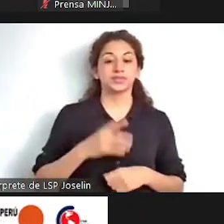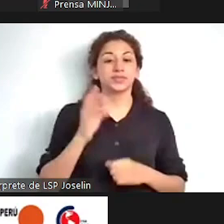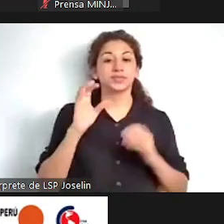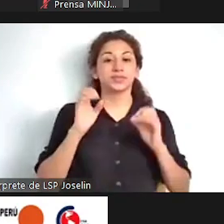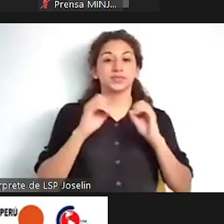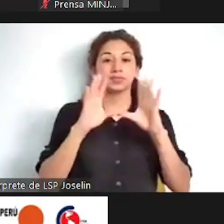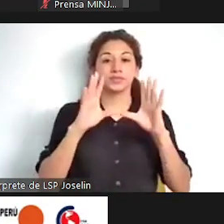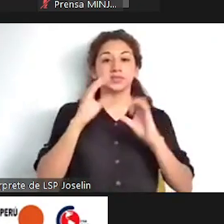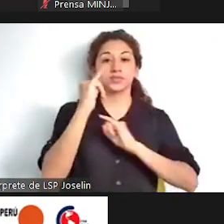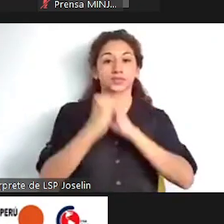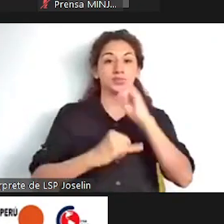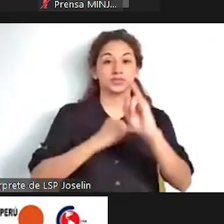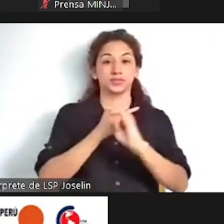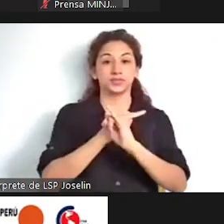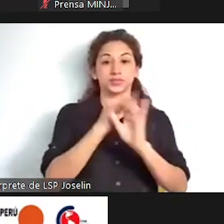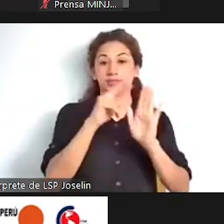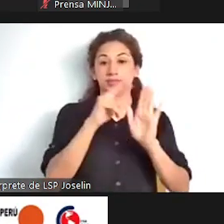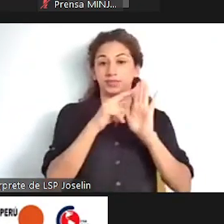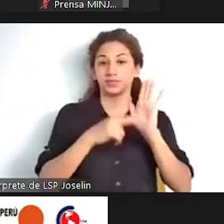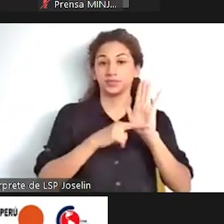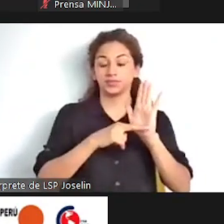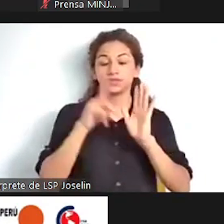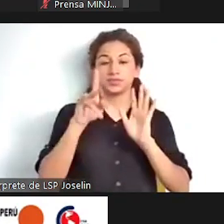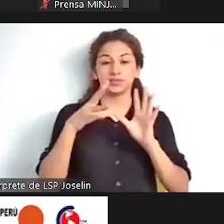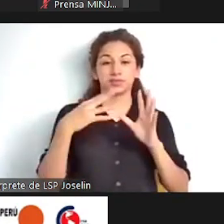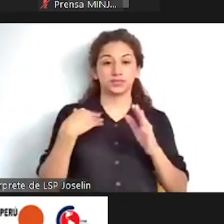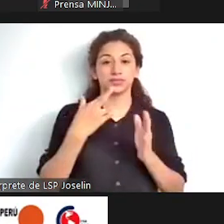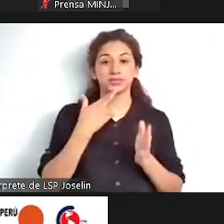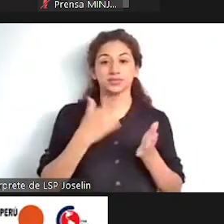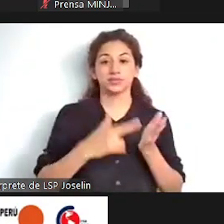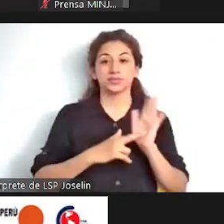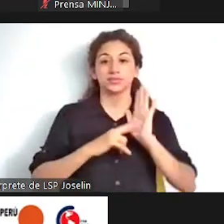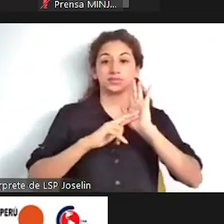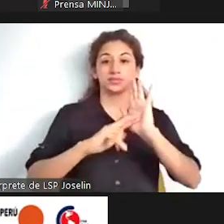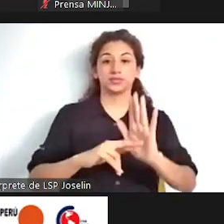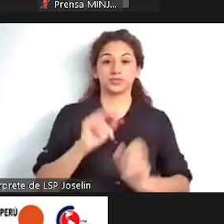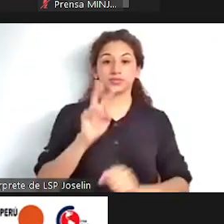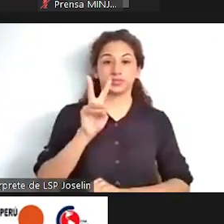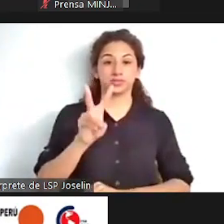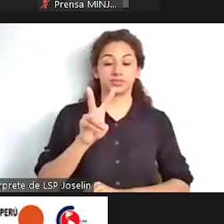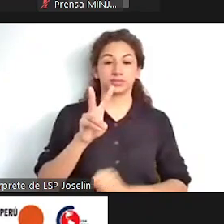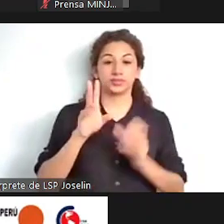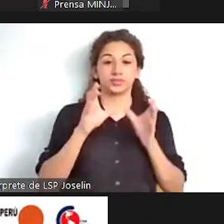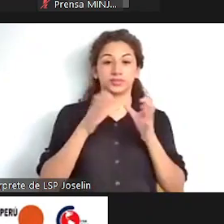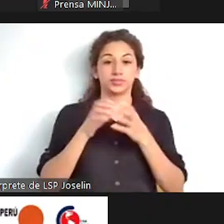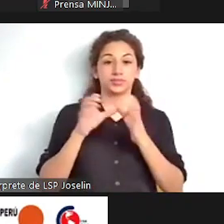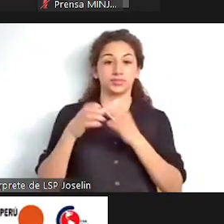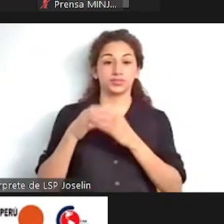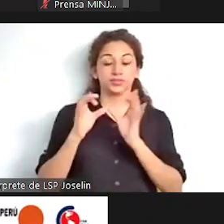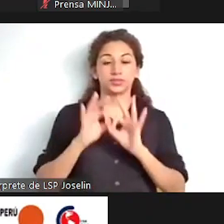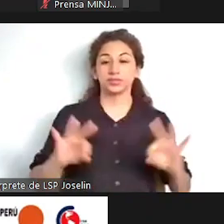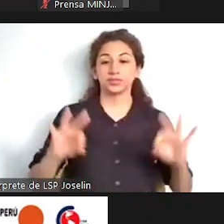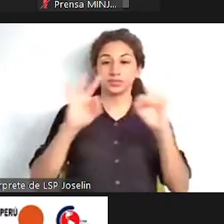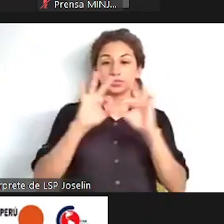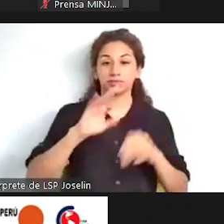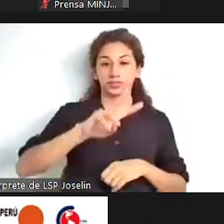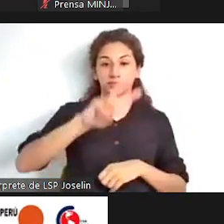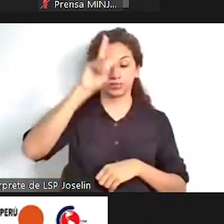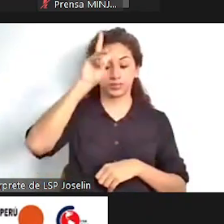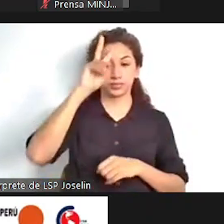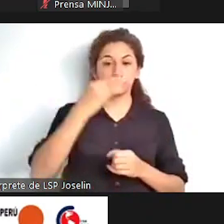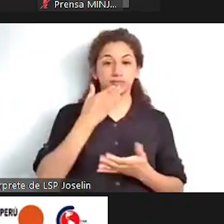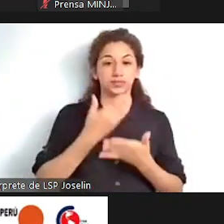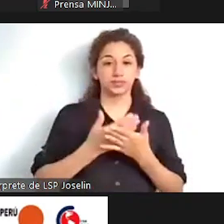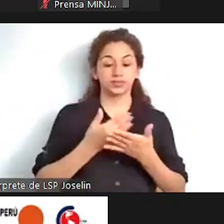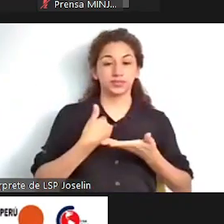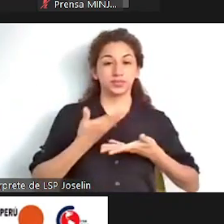regulations from the ilo we have two representatives from the trade unions in peru